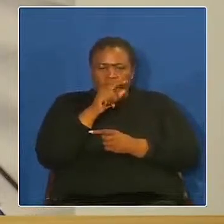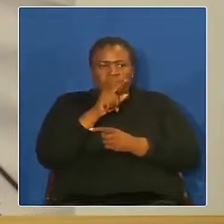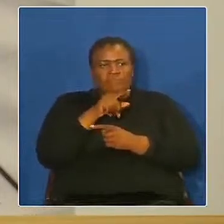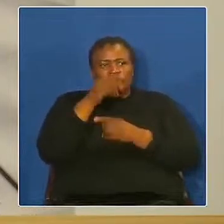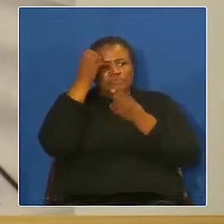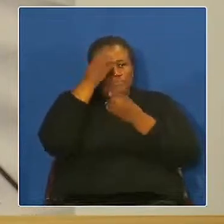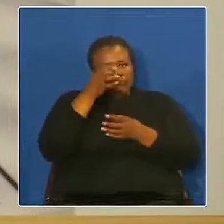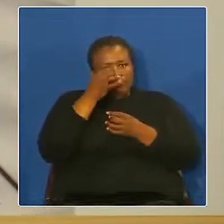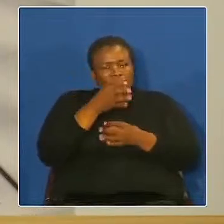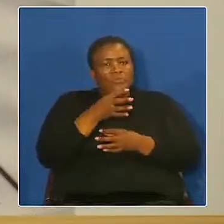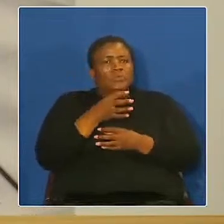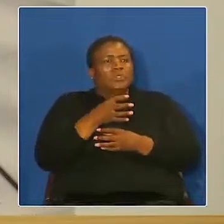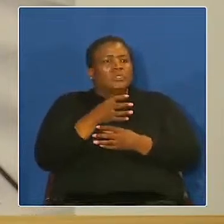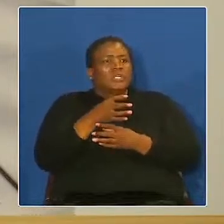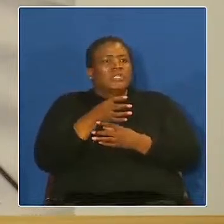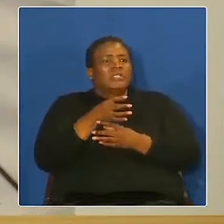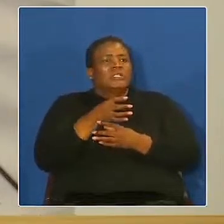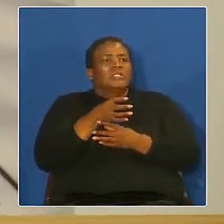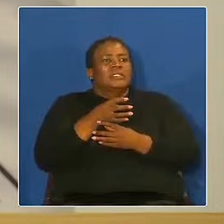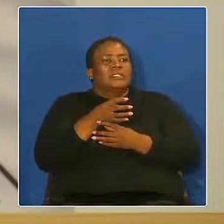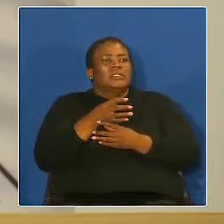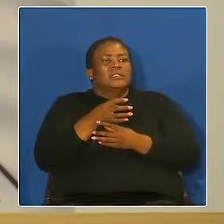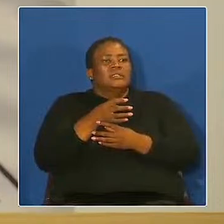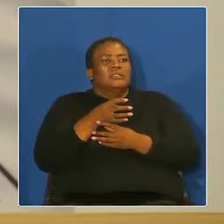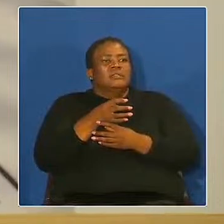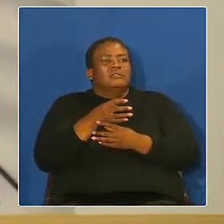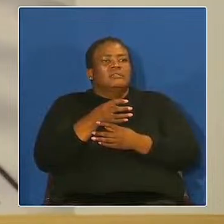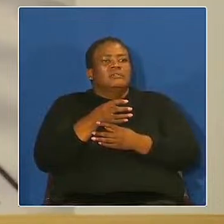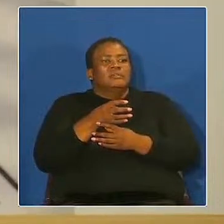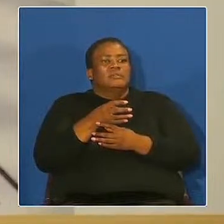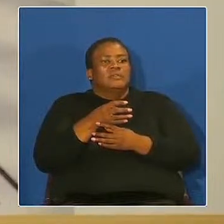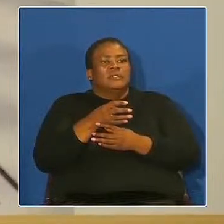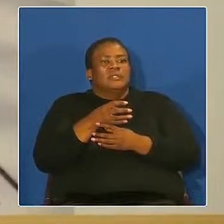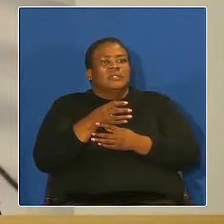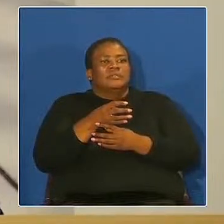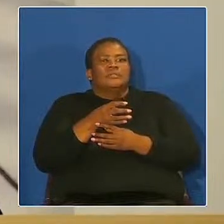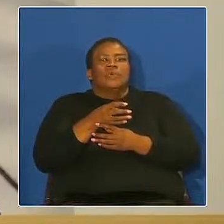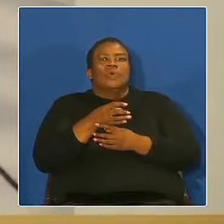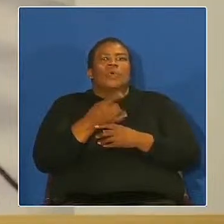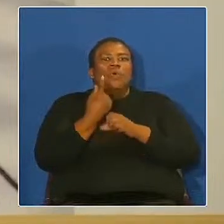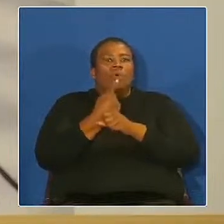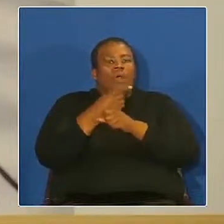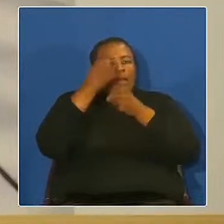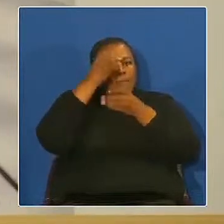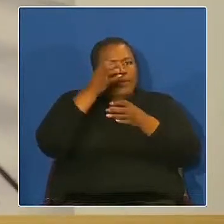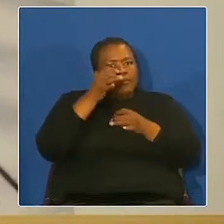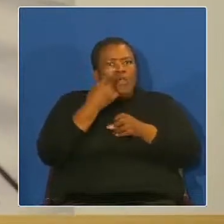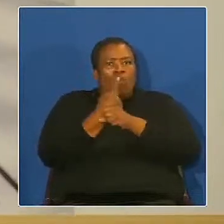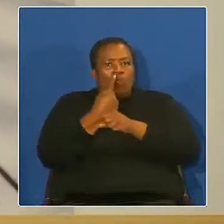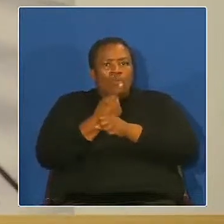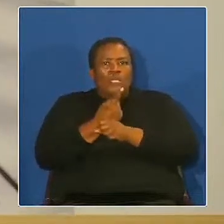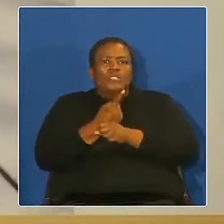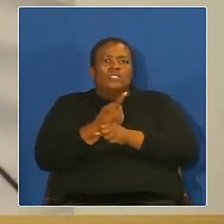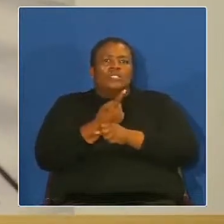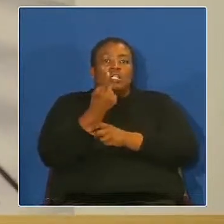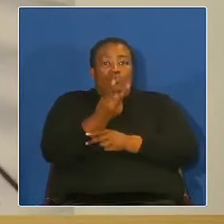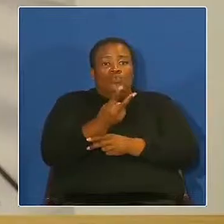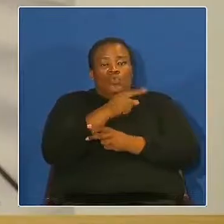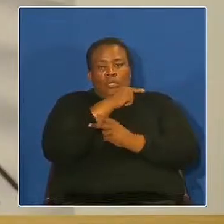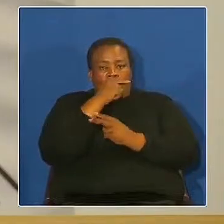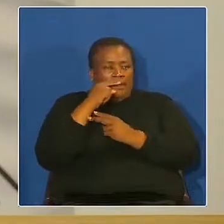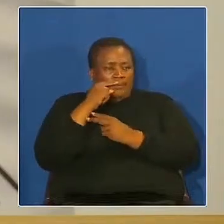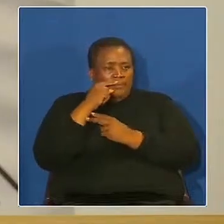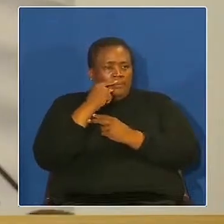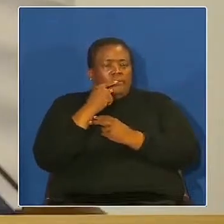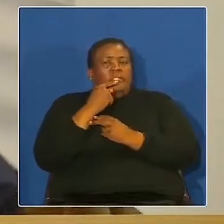misinformation. The misinformation will always have those two names or one of those names. We can